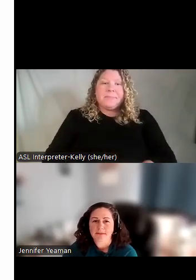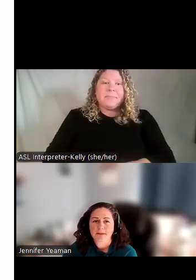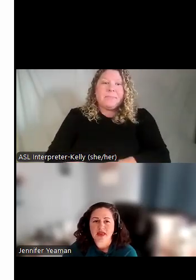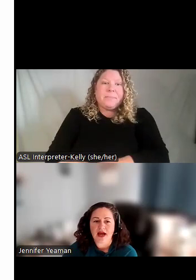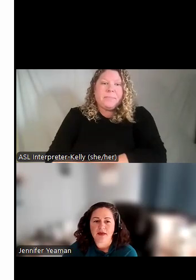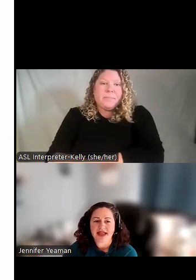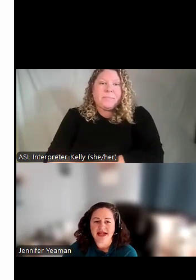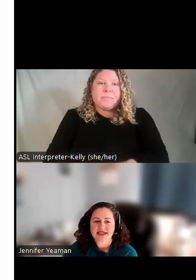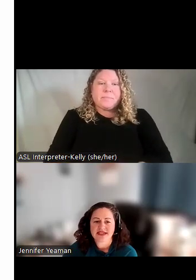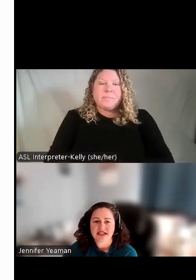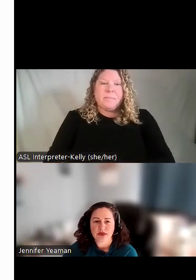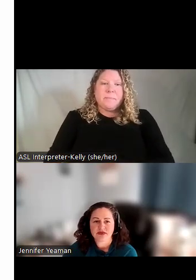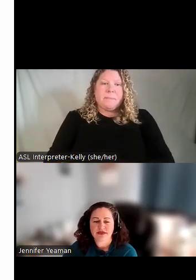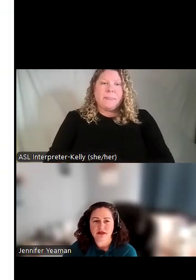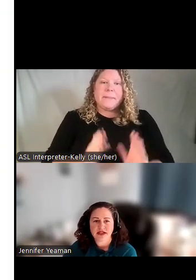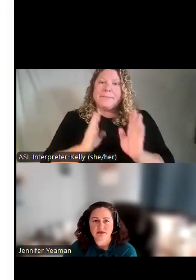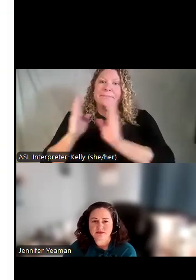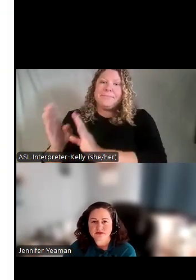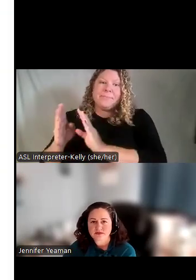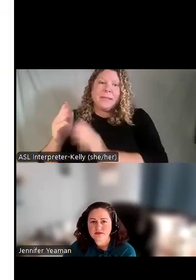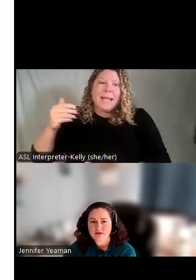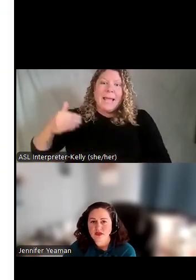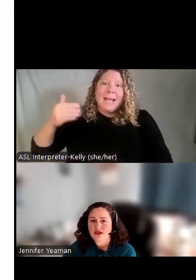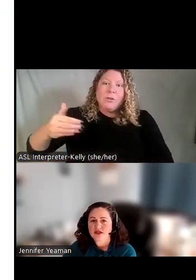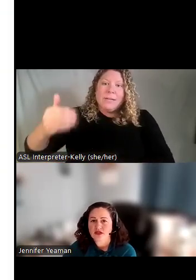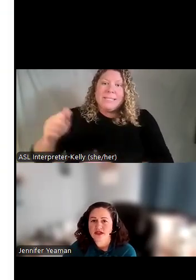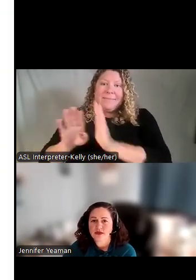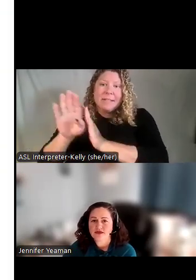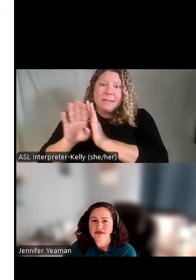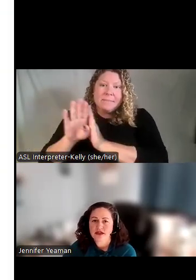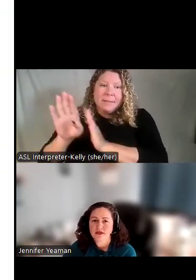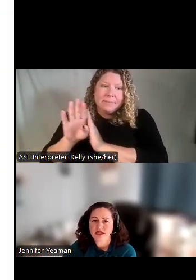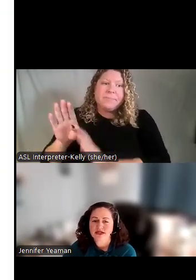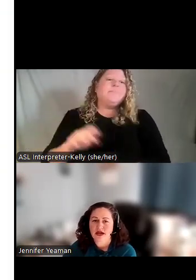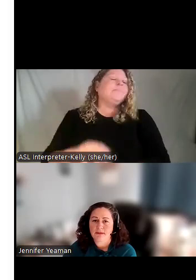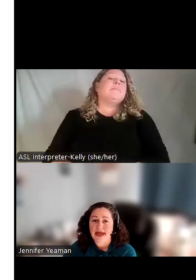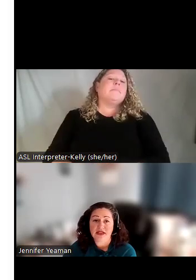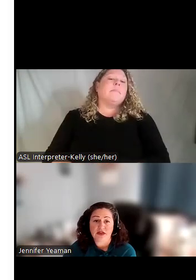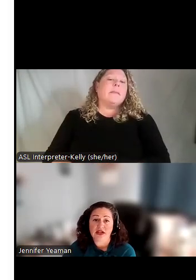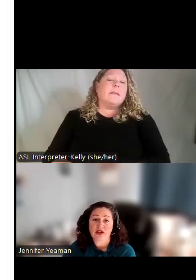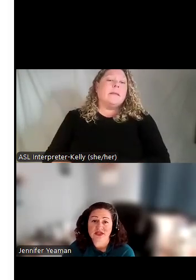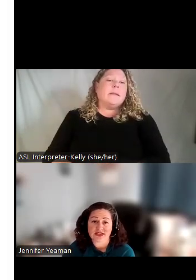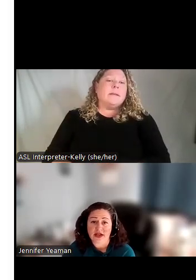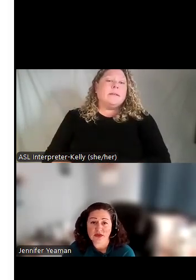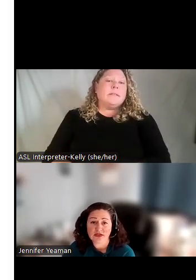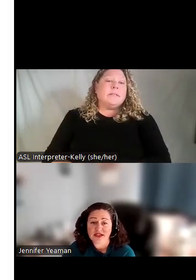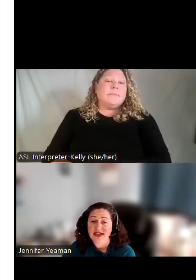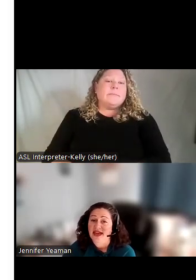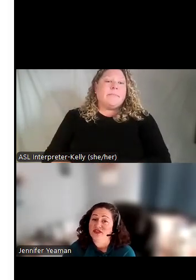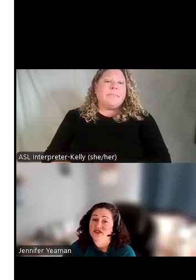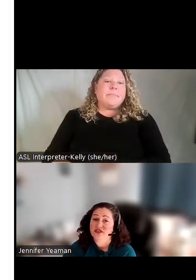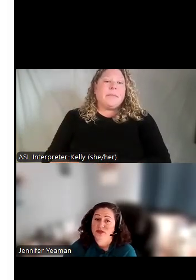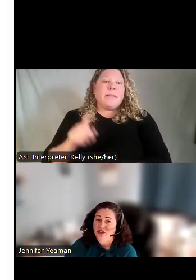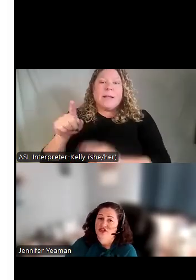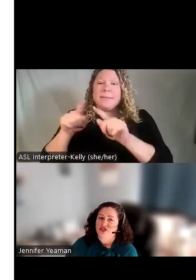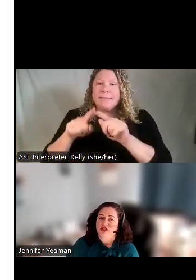All right. Last is iterative development. So iterative development and learning goes in cycles,